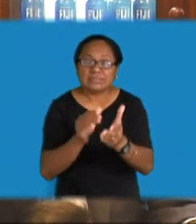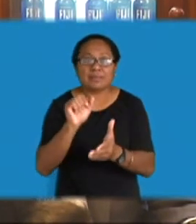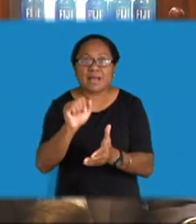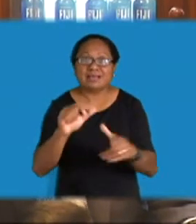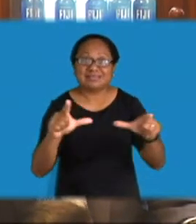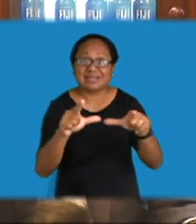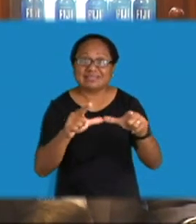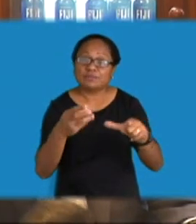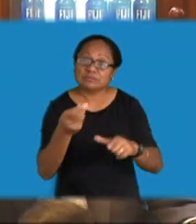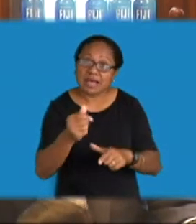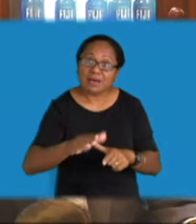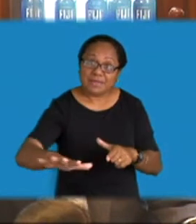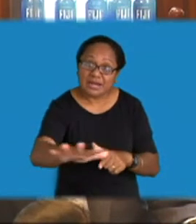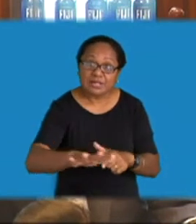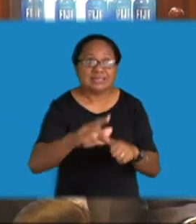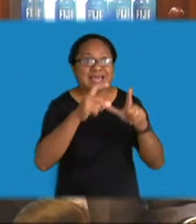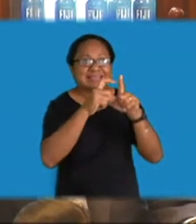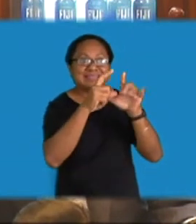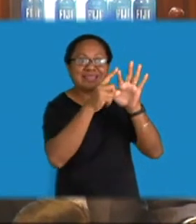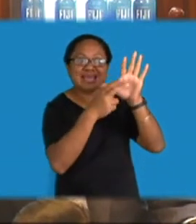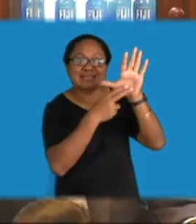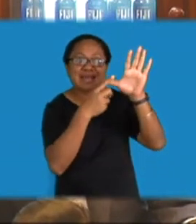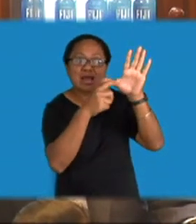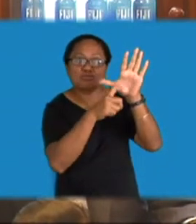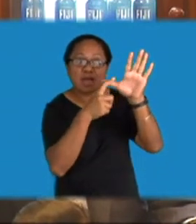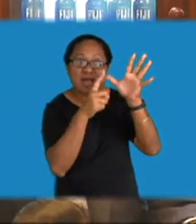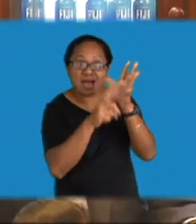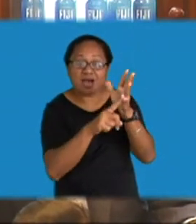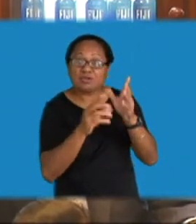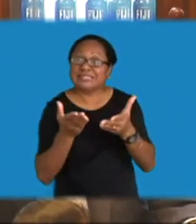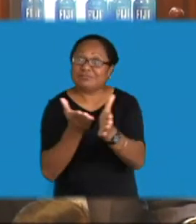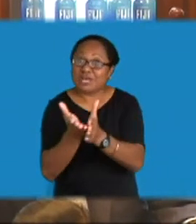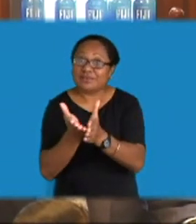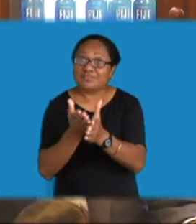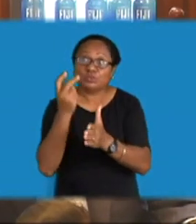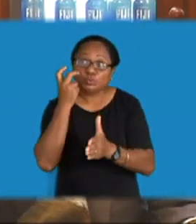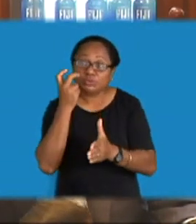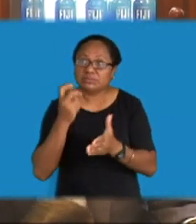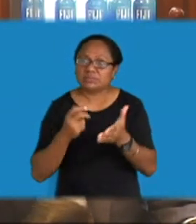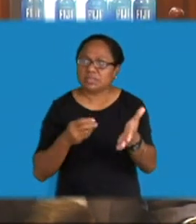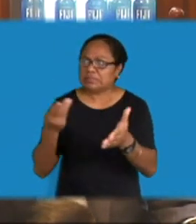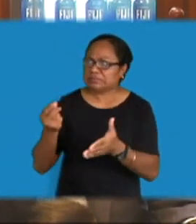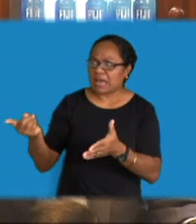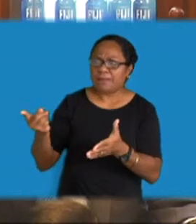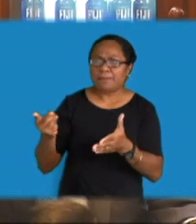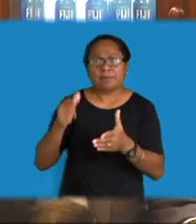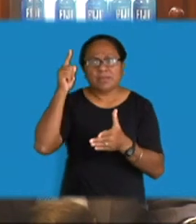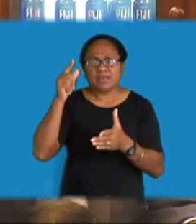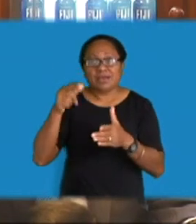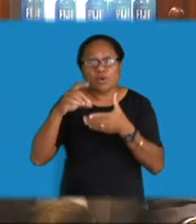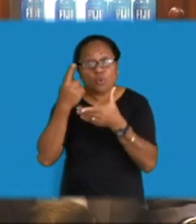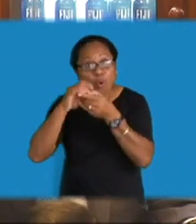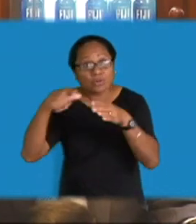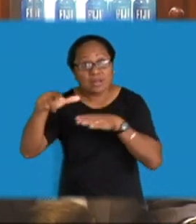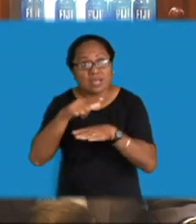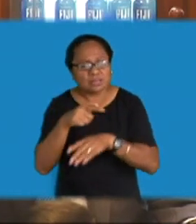certain areas, certain companies in Denarau to serve as tourists in the island have raised the eye of landowners who claim they were overlooked in these business